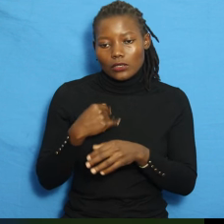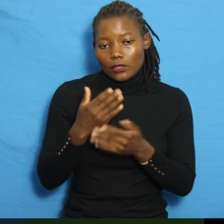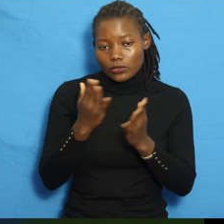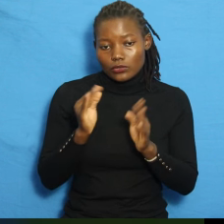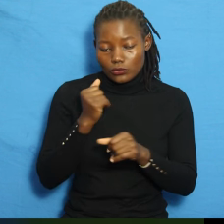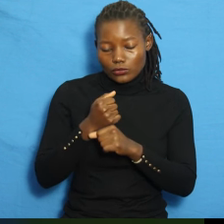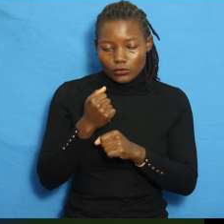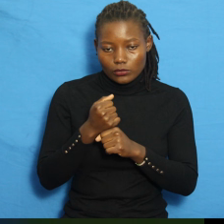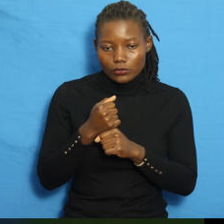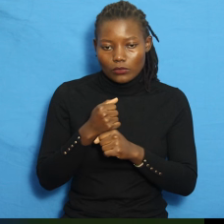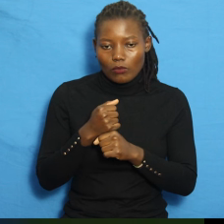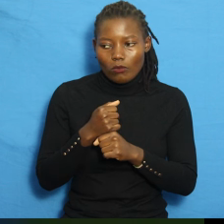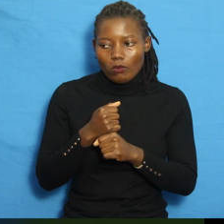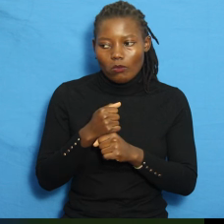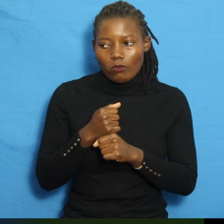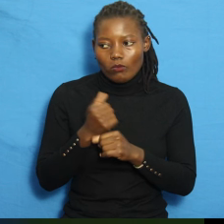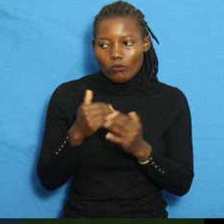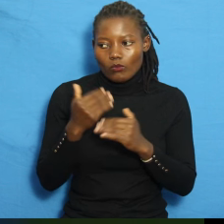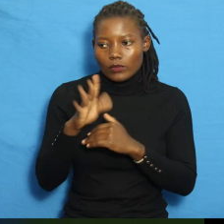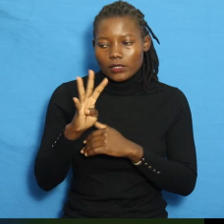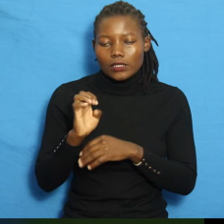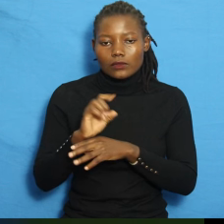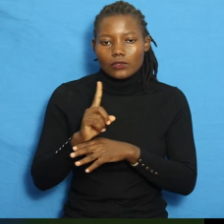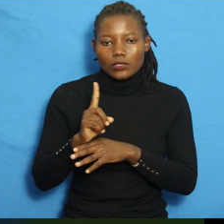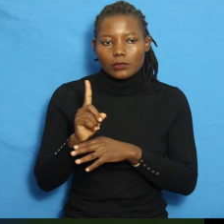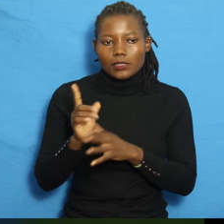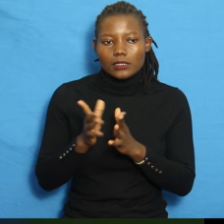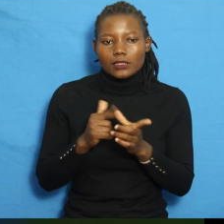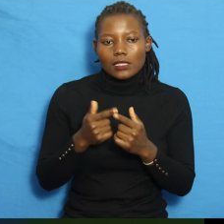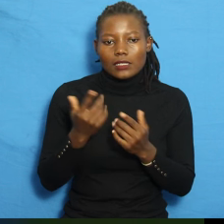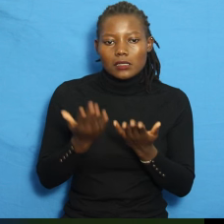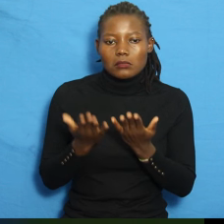probably do that in the next 40 minutes and maybe have